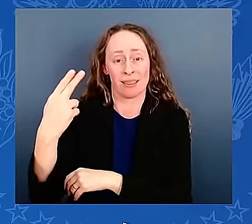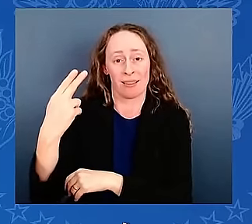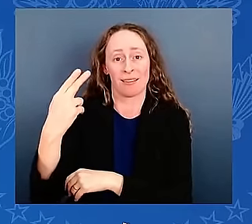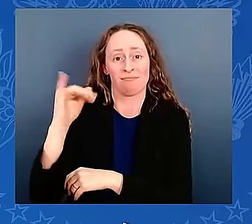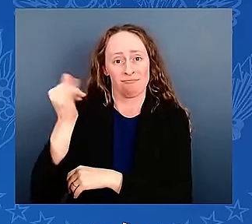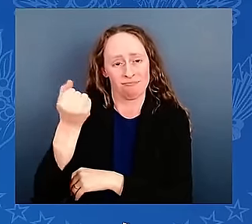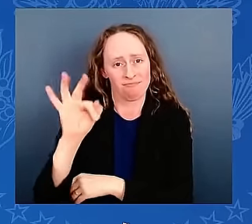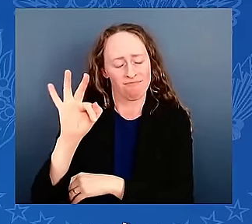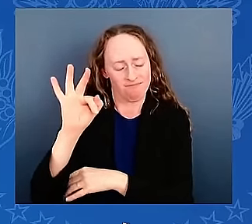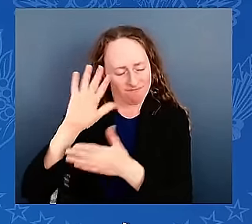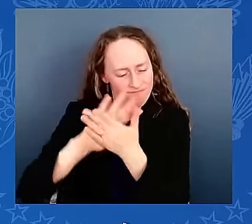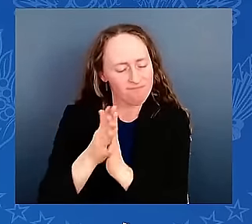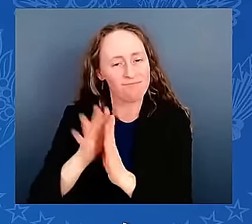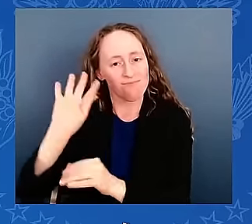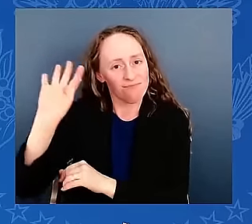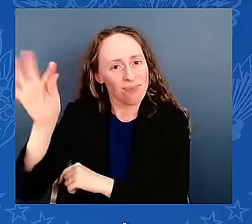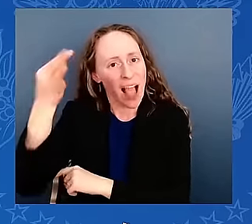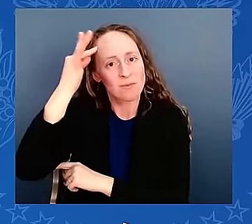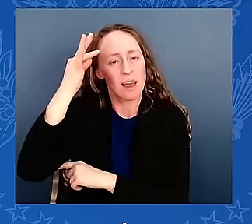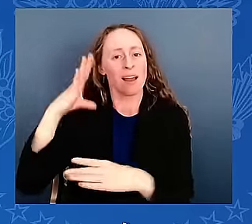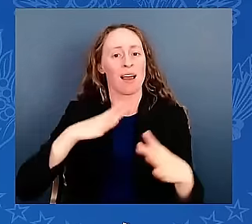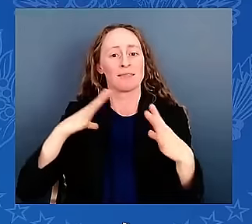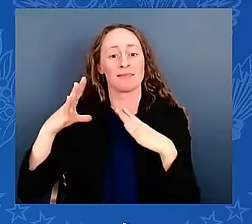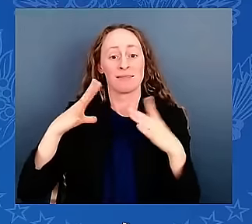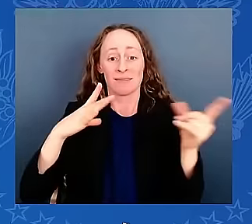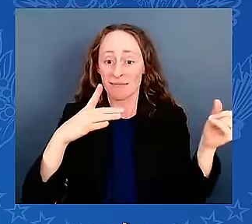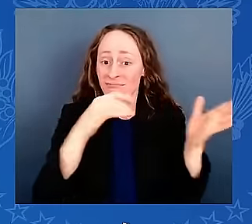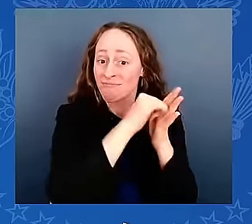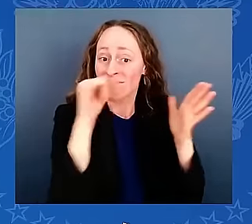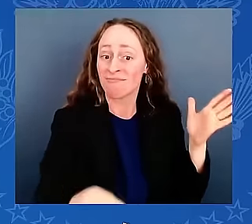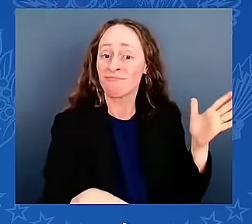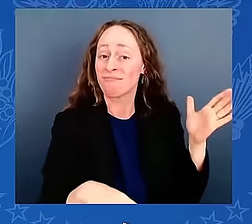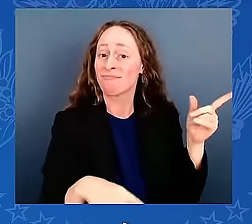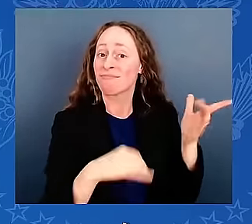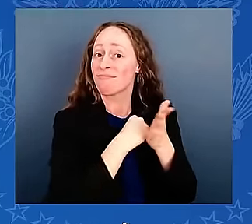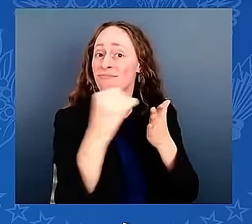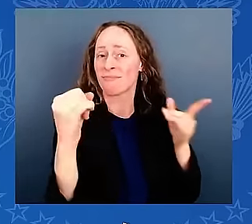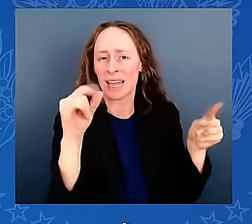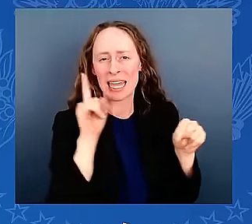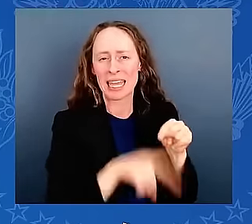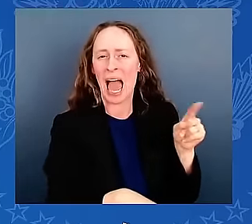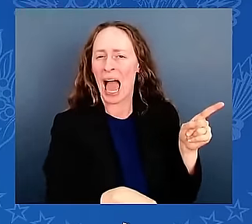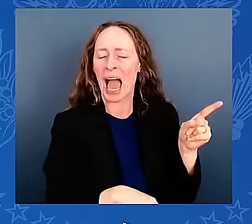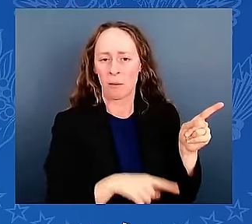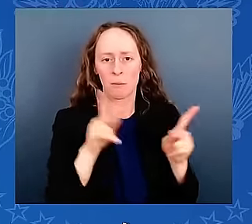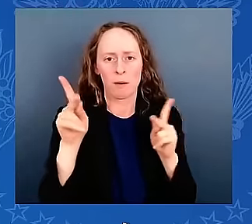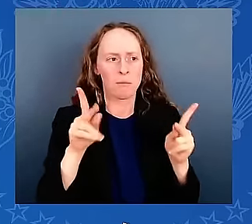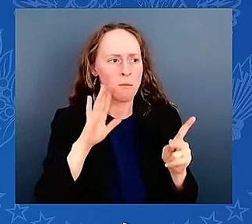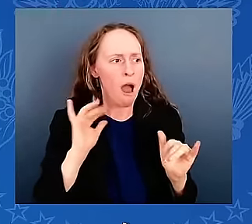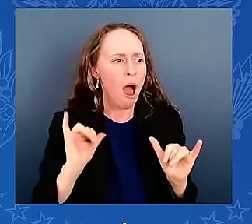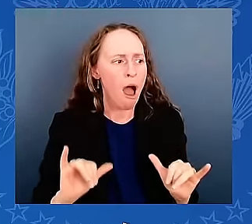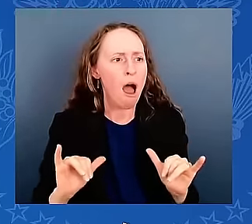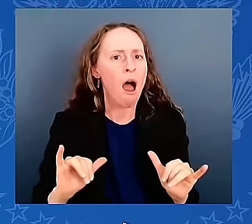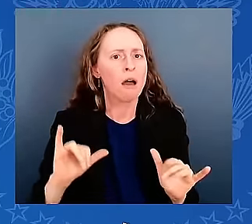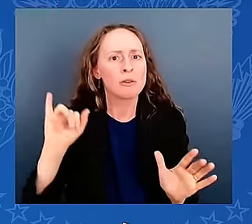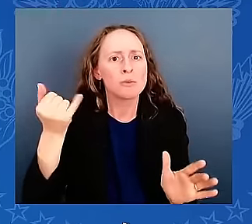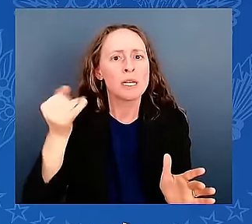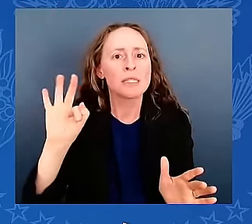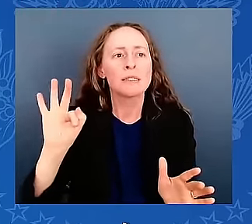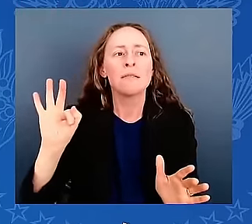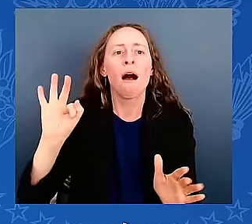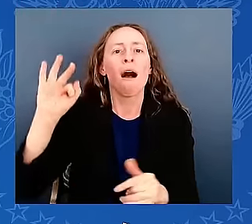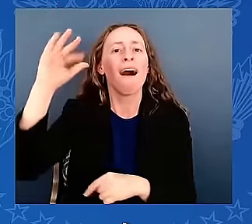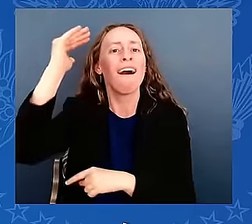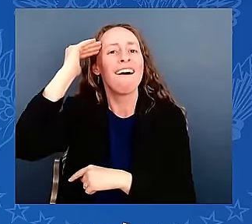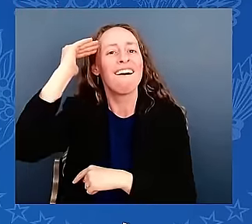Now people are going to know what happened on Juneteenth. That's why I made federal lynching a federal hate crime